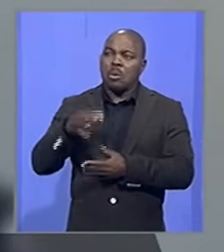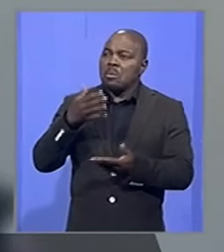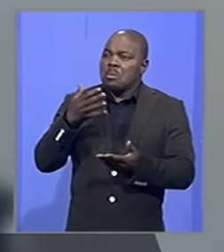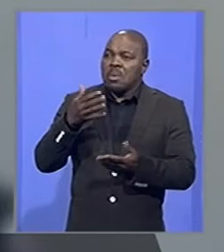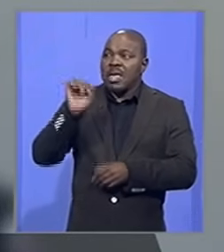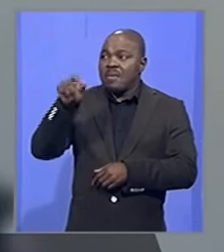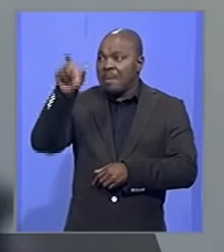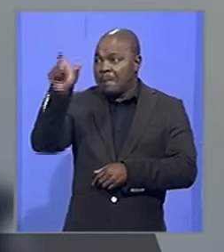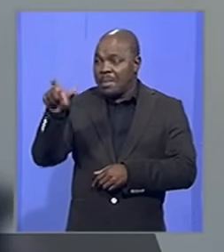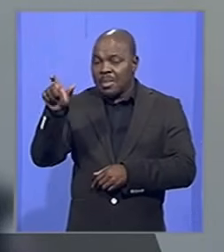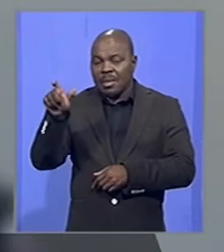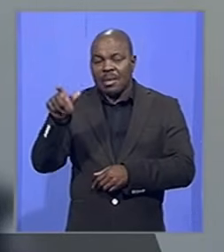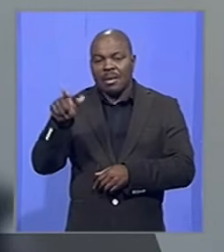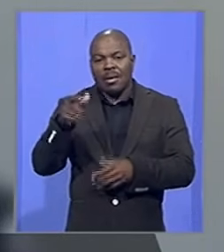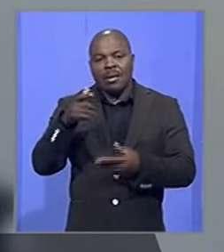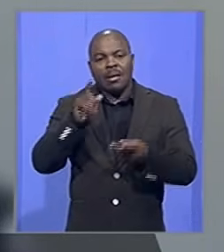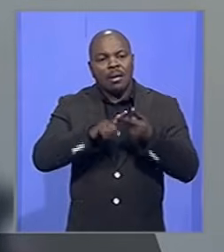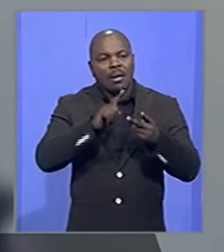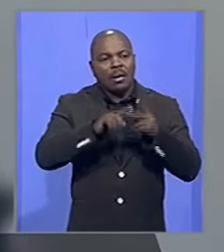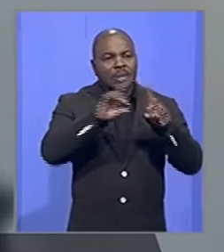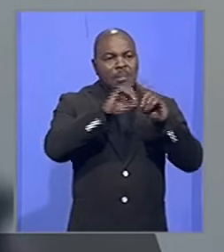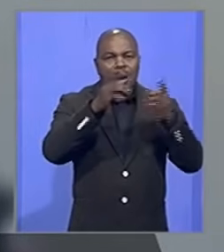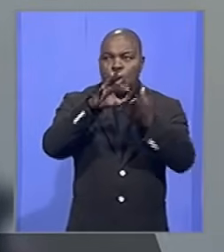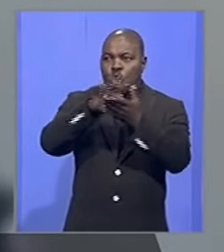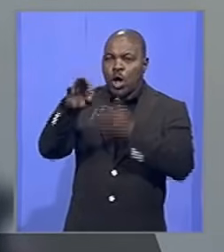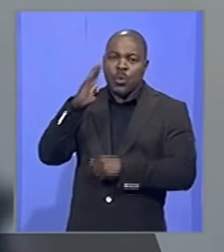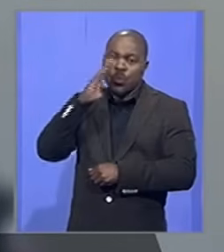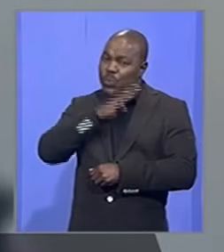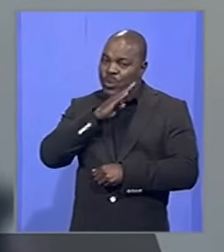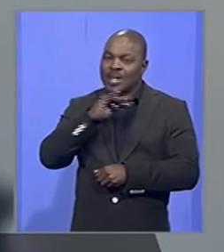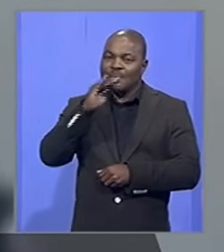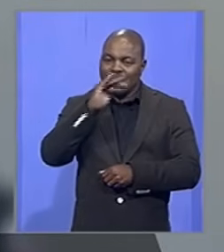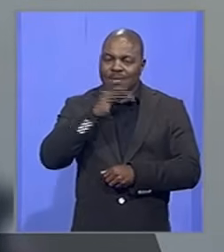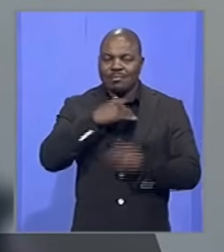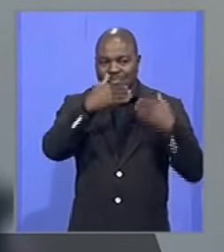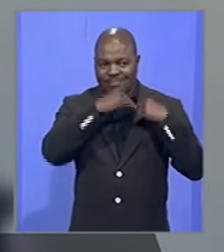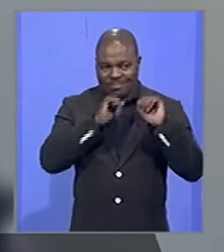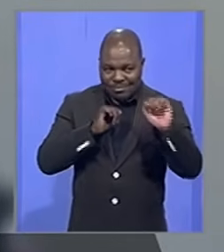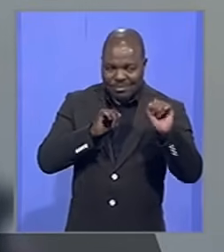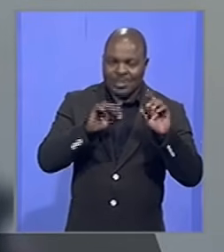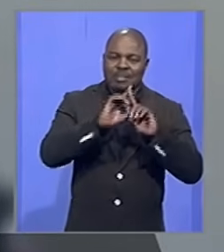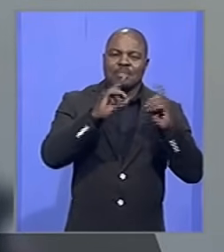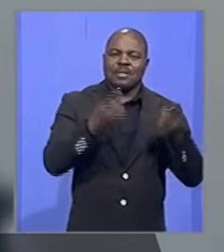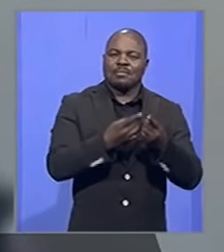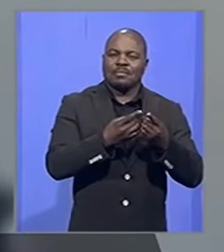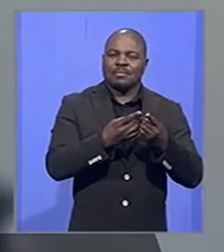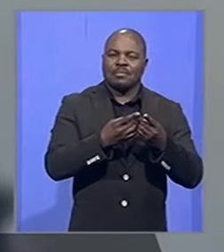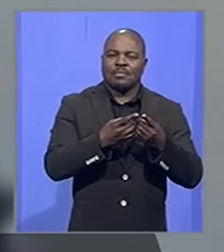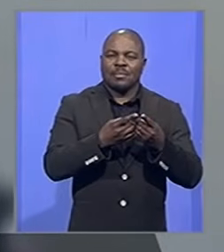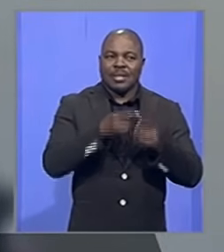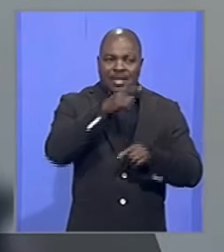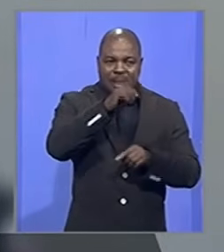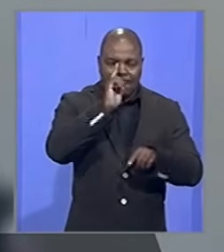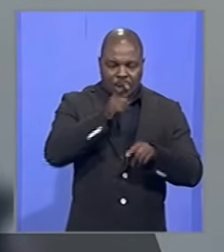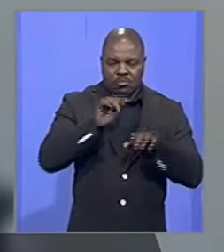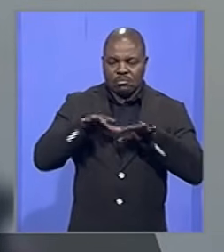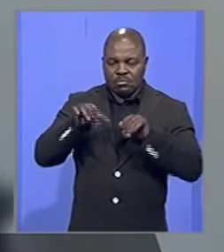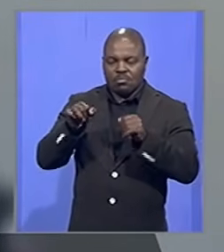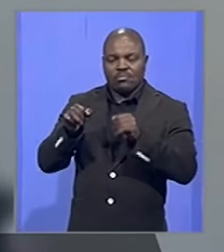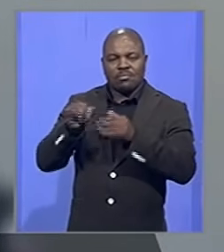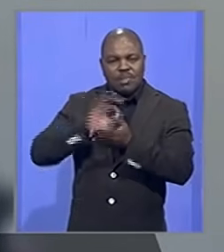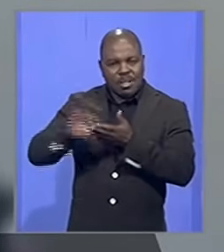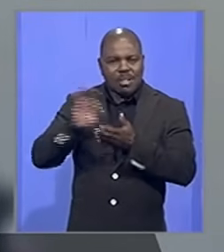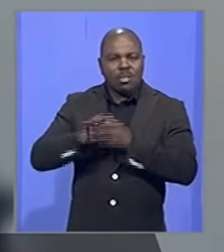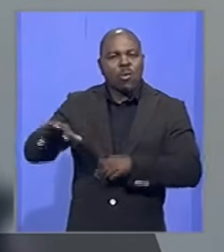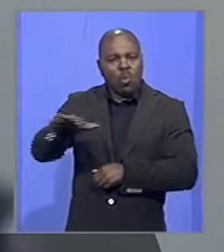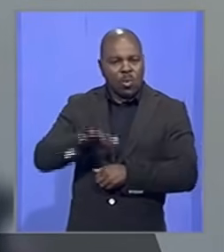exist between the department and someone, then it's the department itself, as far as I'm concerned, who have to take care of the cleaning